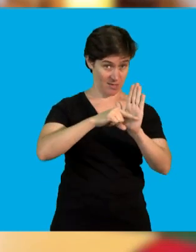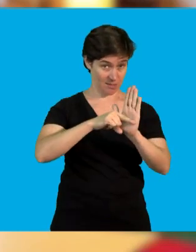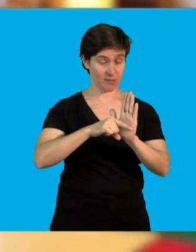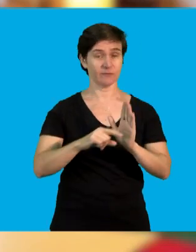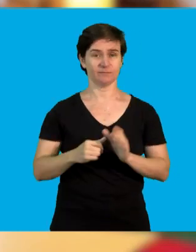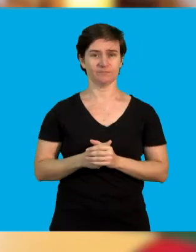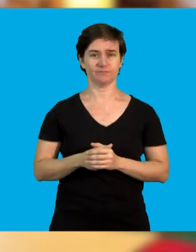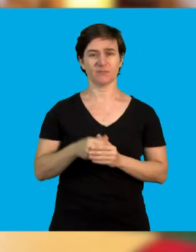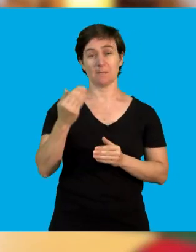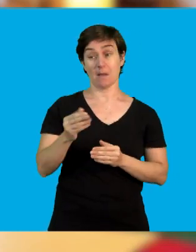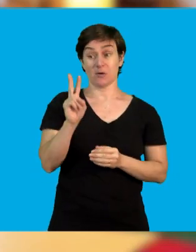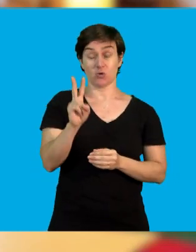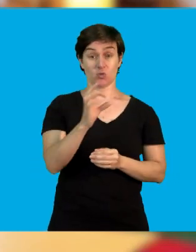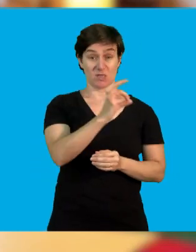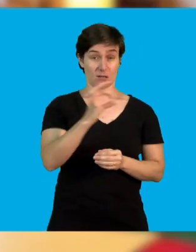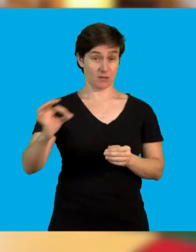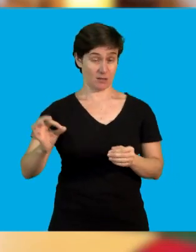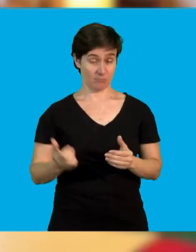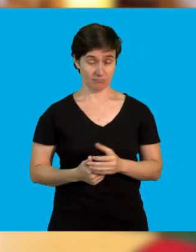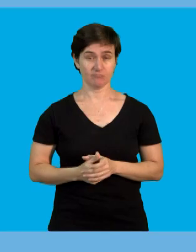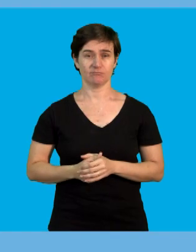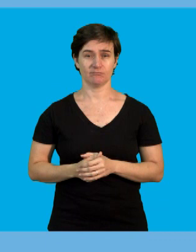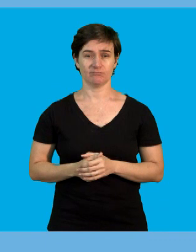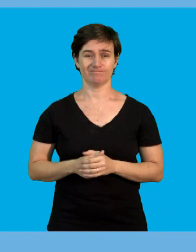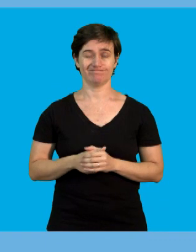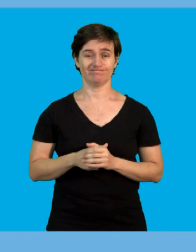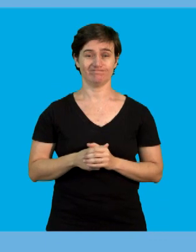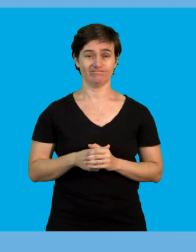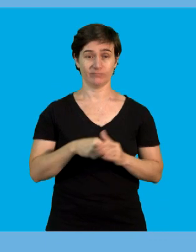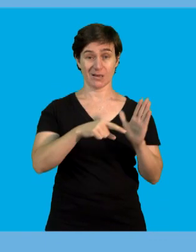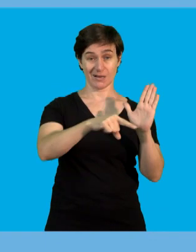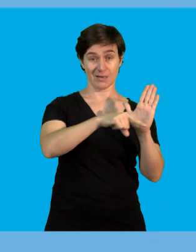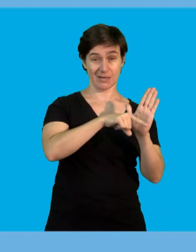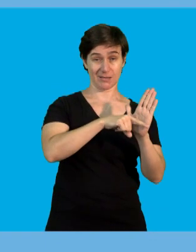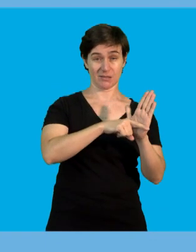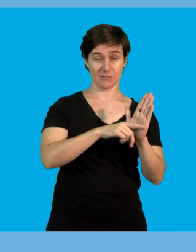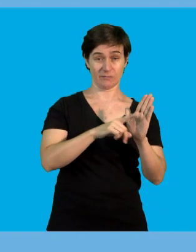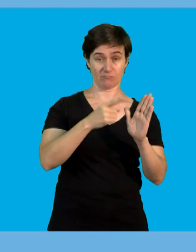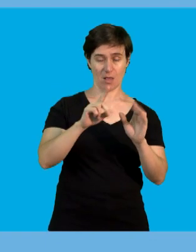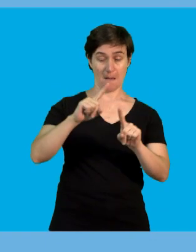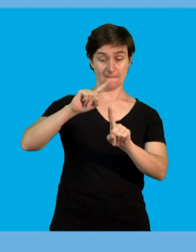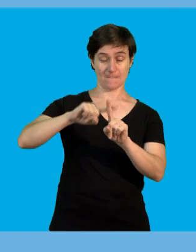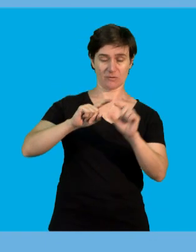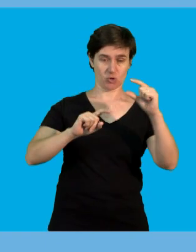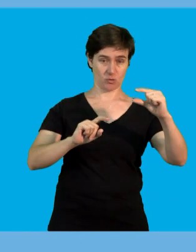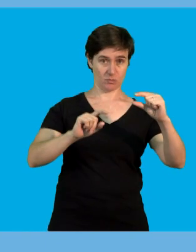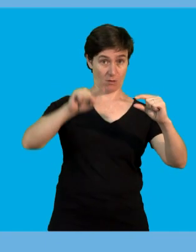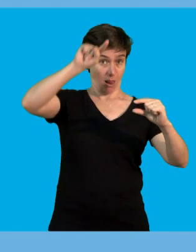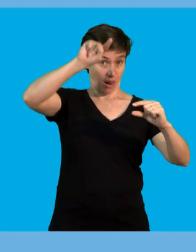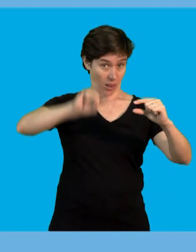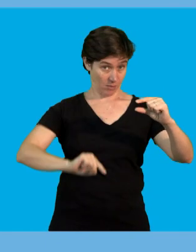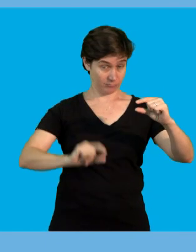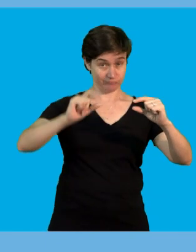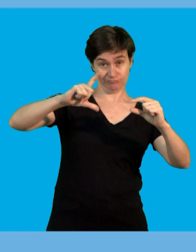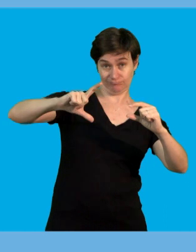in a case of having two cells, we have our negative connected with our positive, then this positive